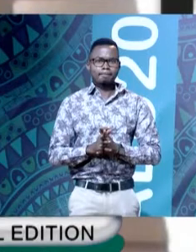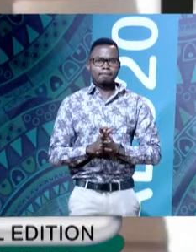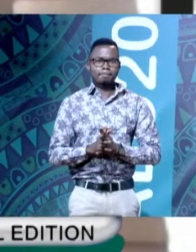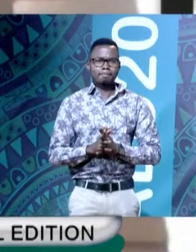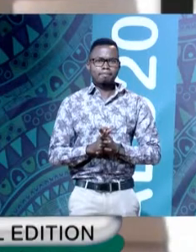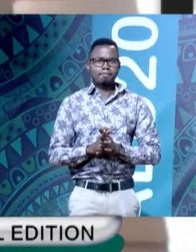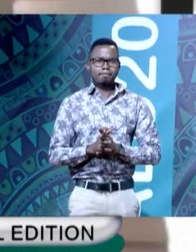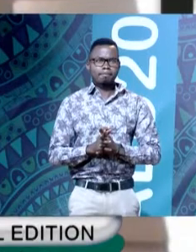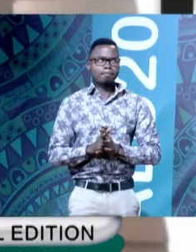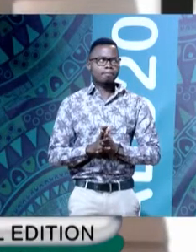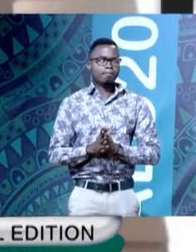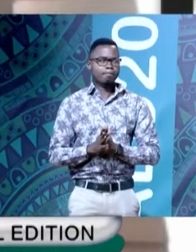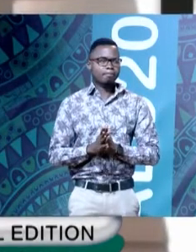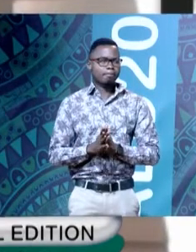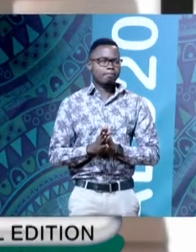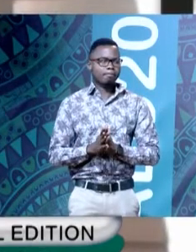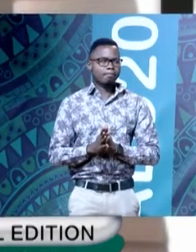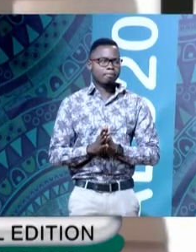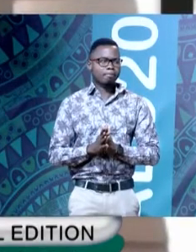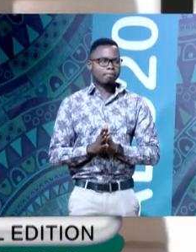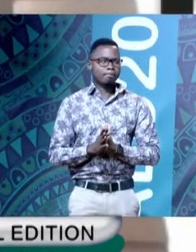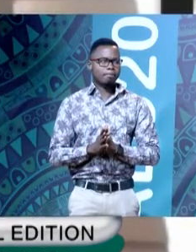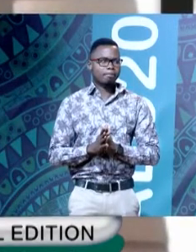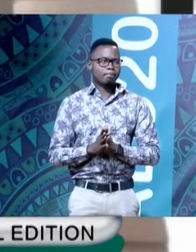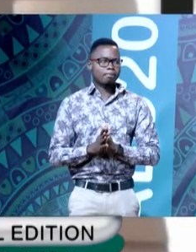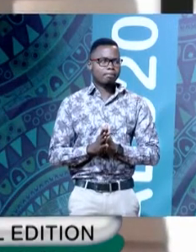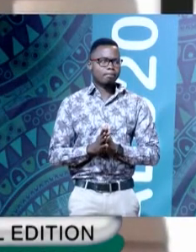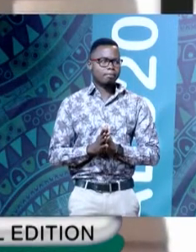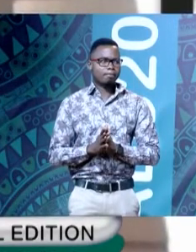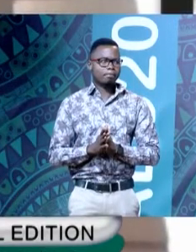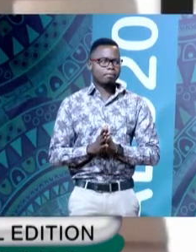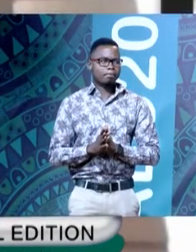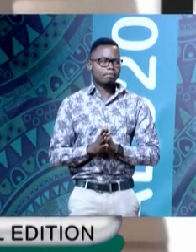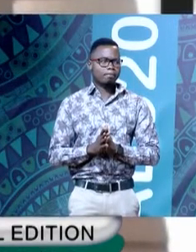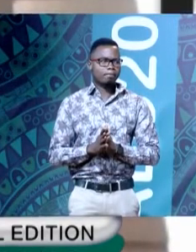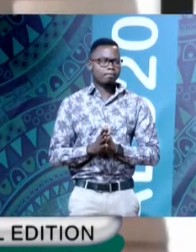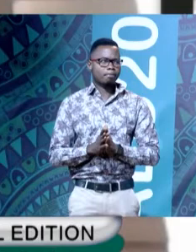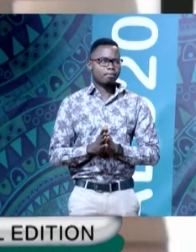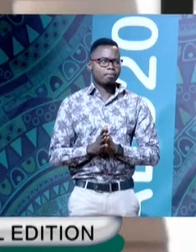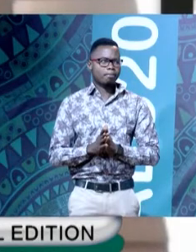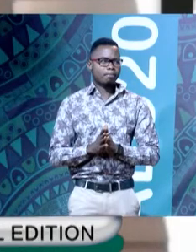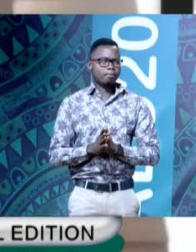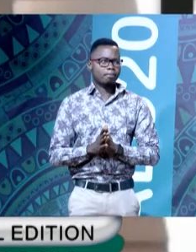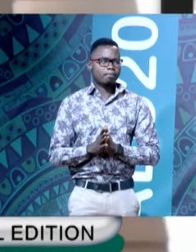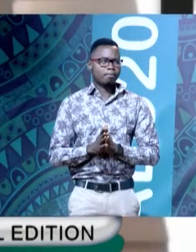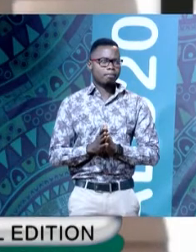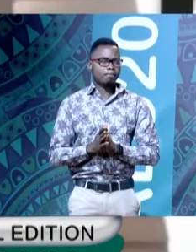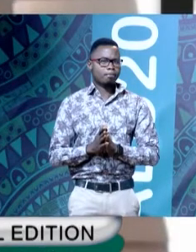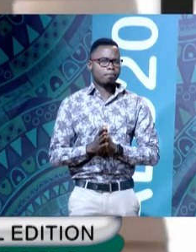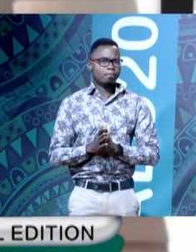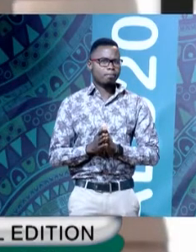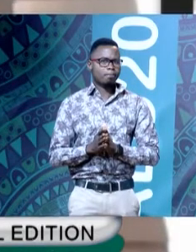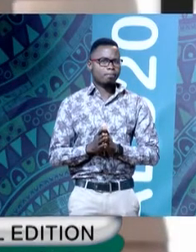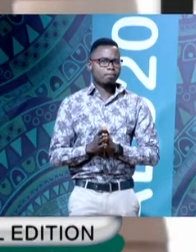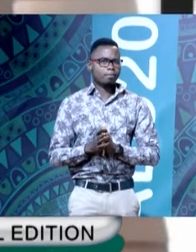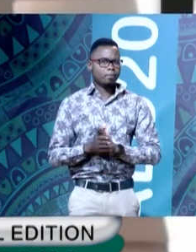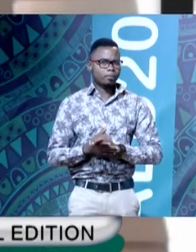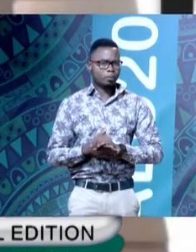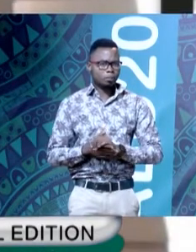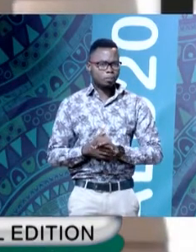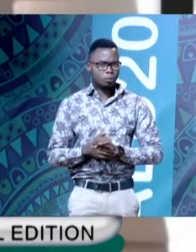So it is true that our youth are playing a very important role. At times it